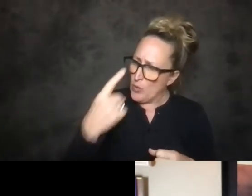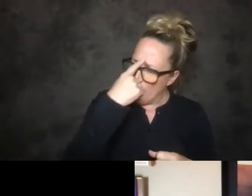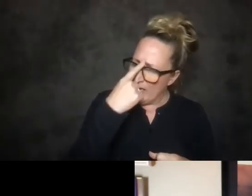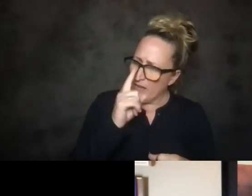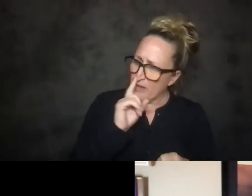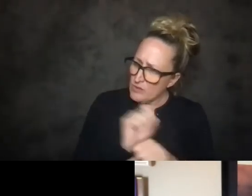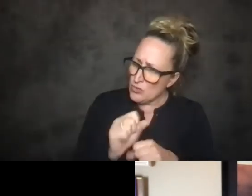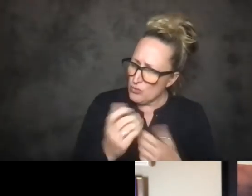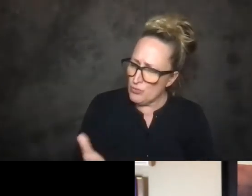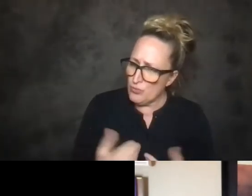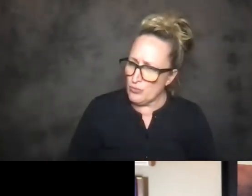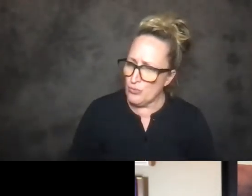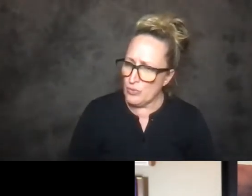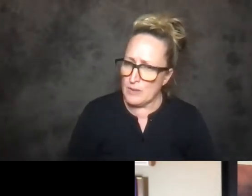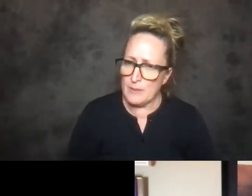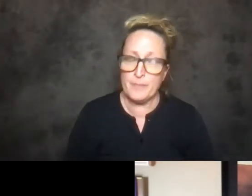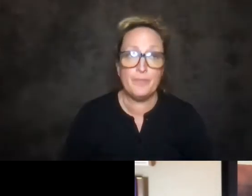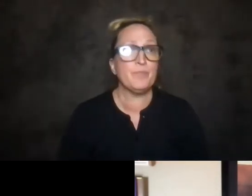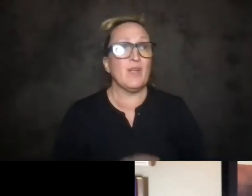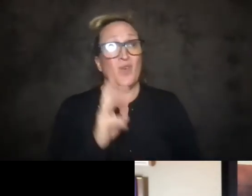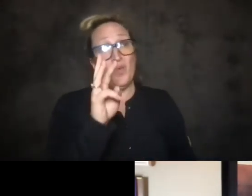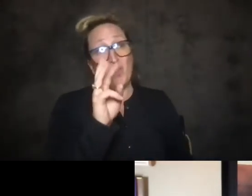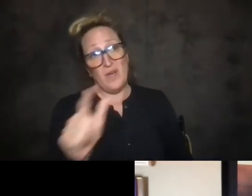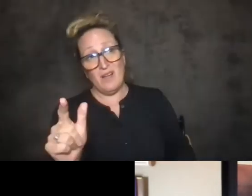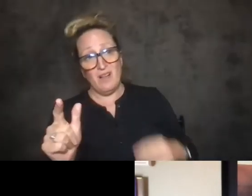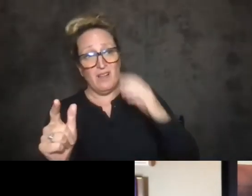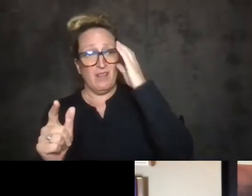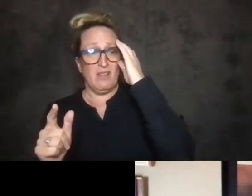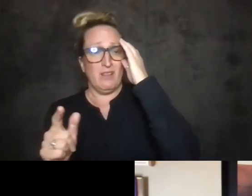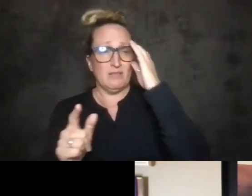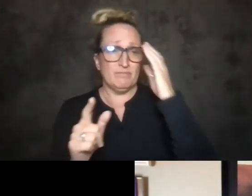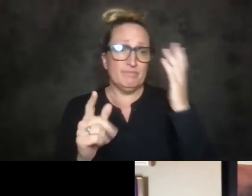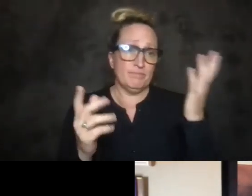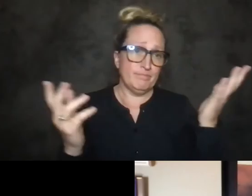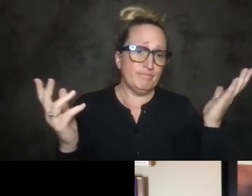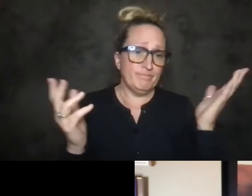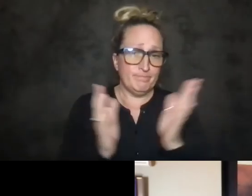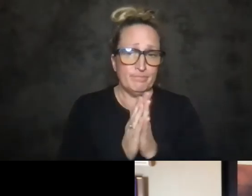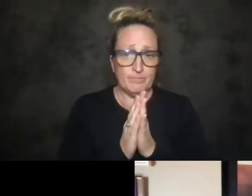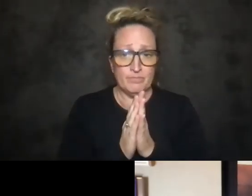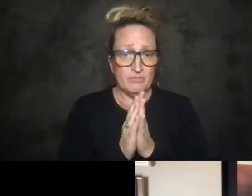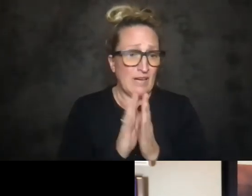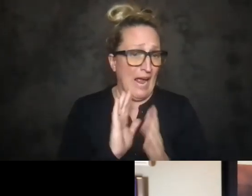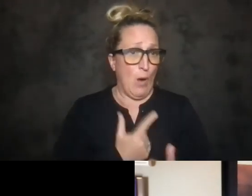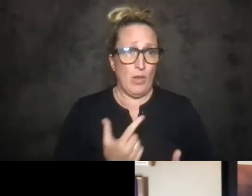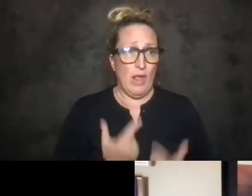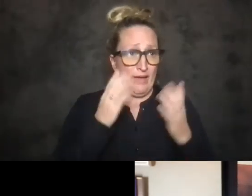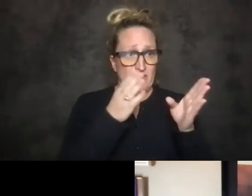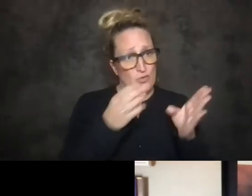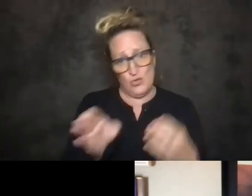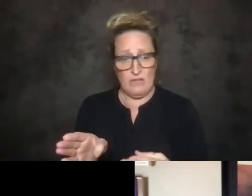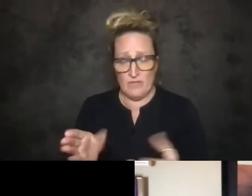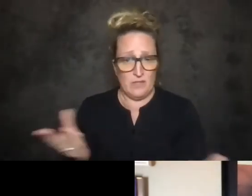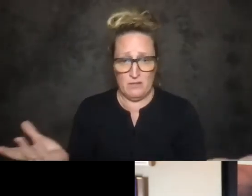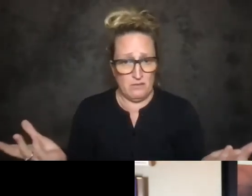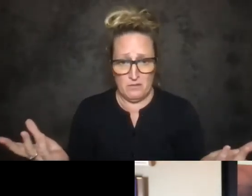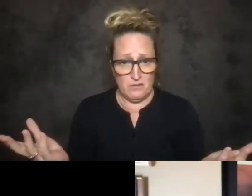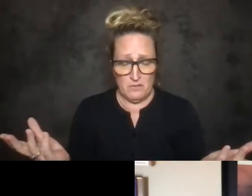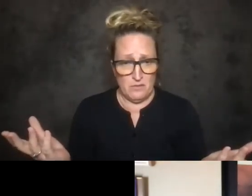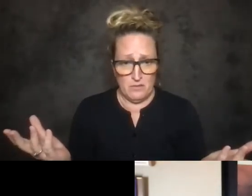is? Well, certainly our lives shifted